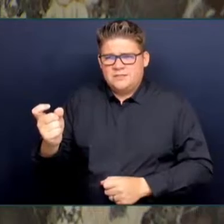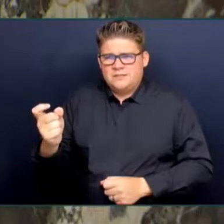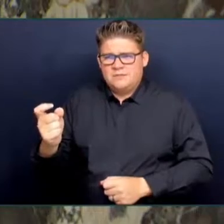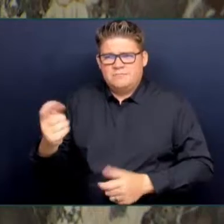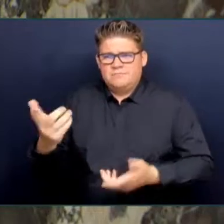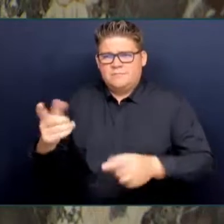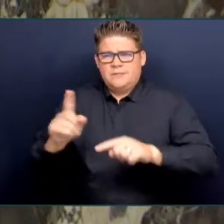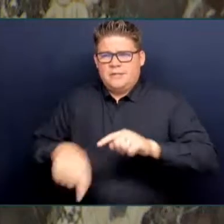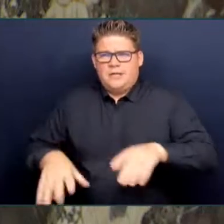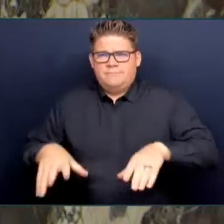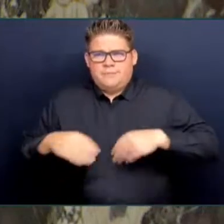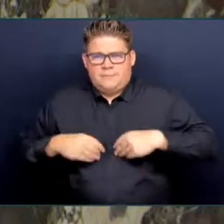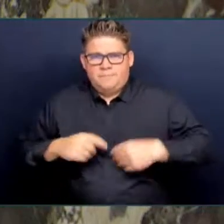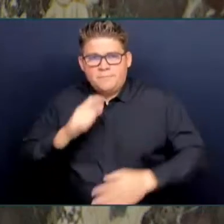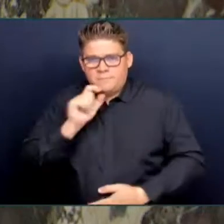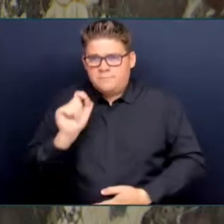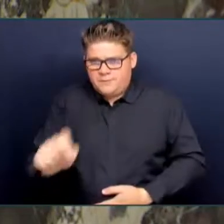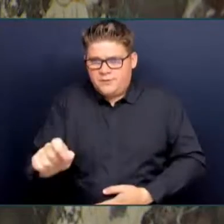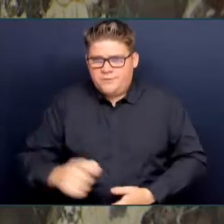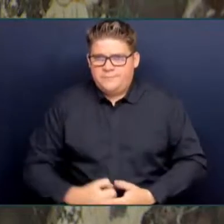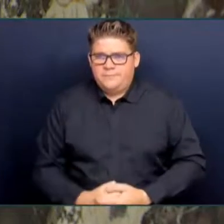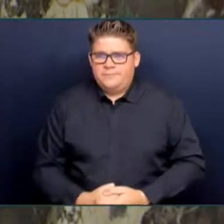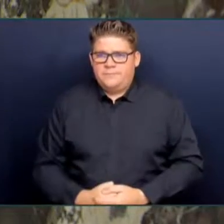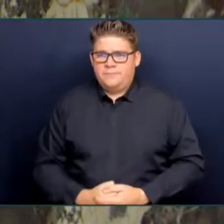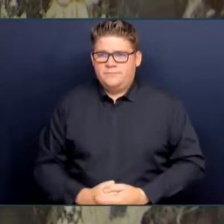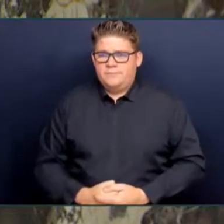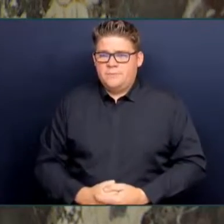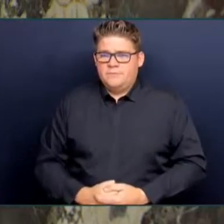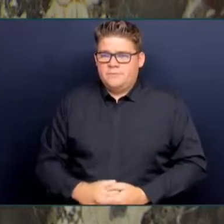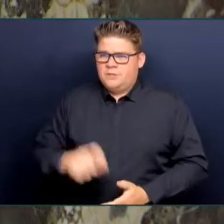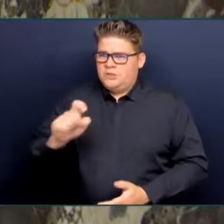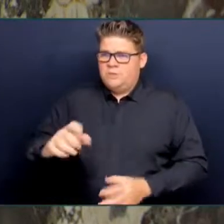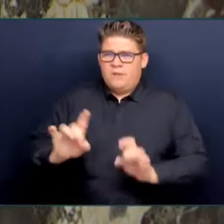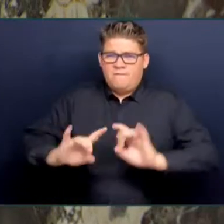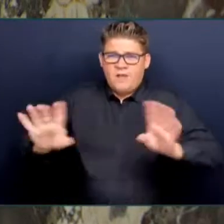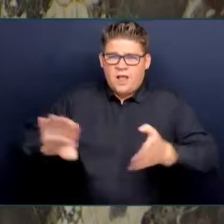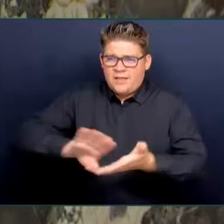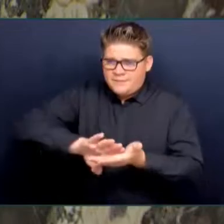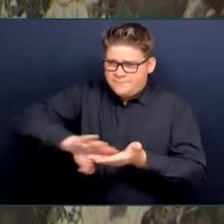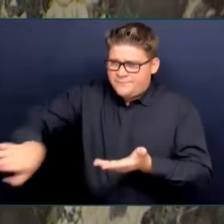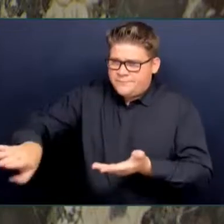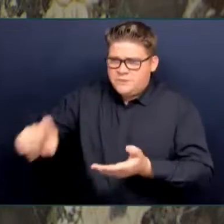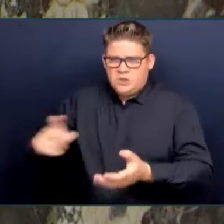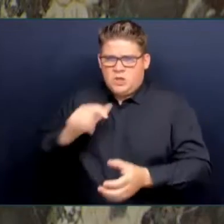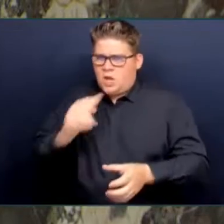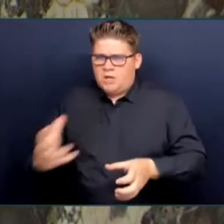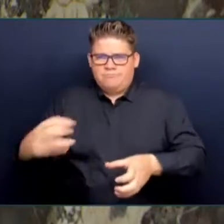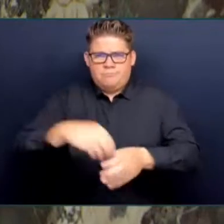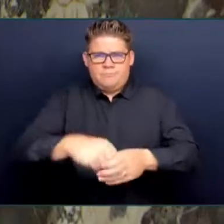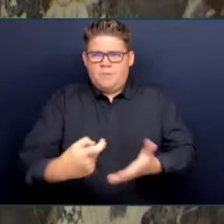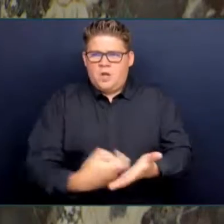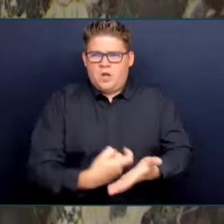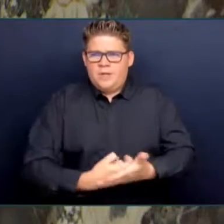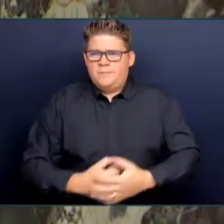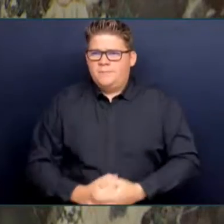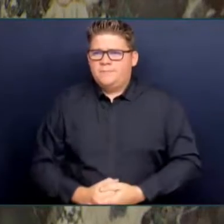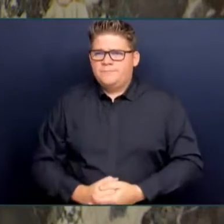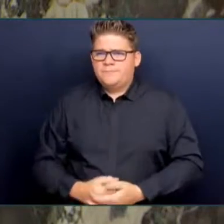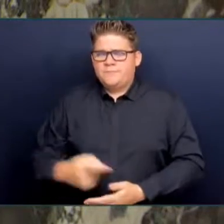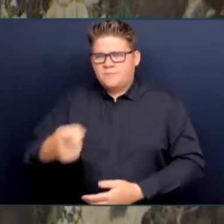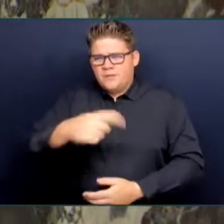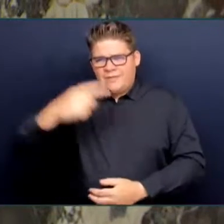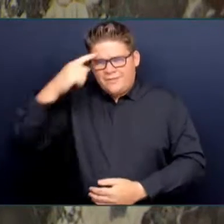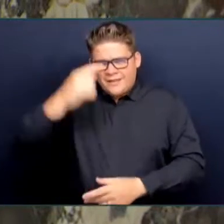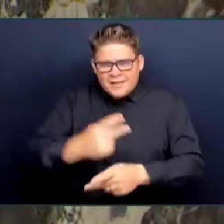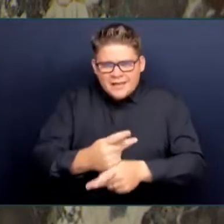matters. Does your training need an upgrade? What language do you allow to be used in your locker room? Most importantly, what happens